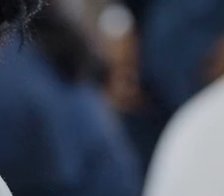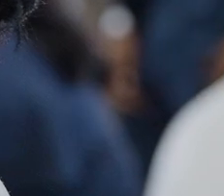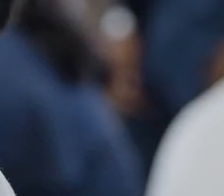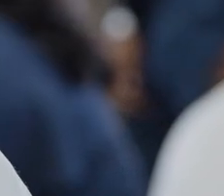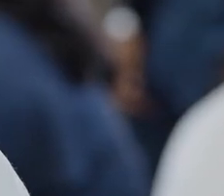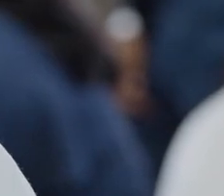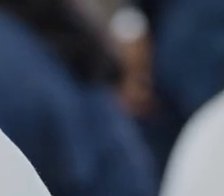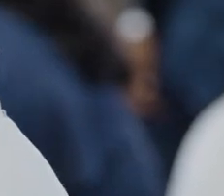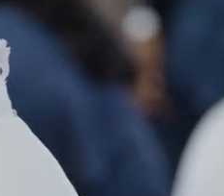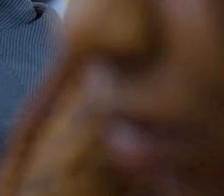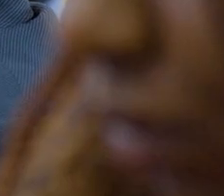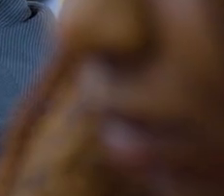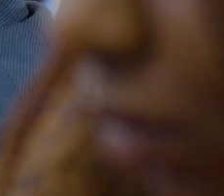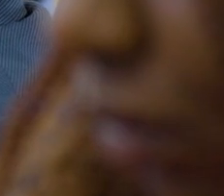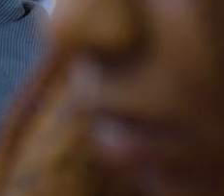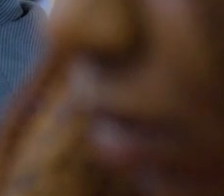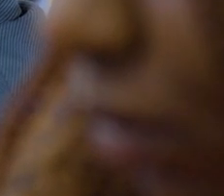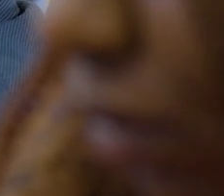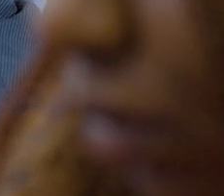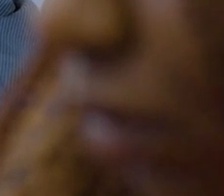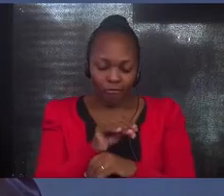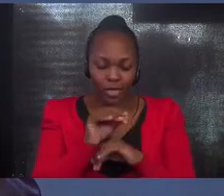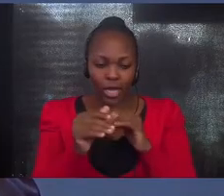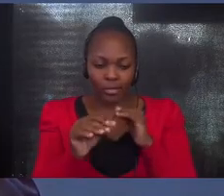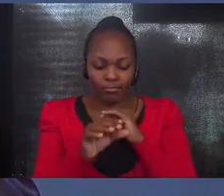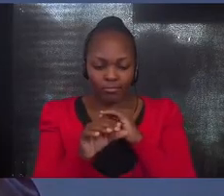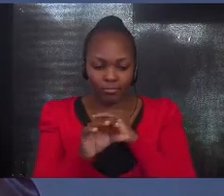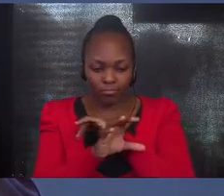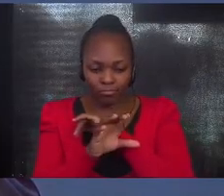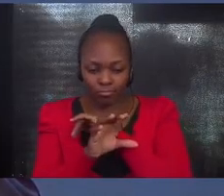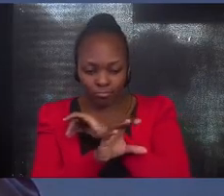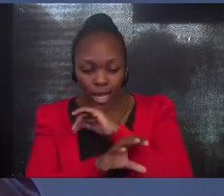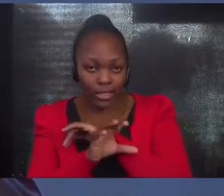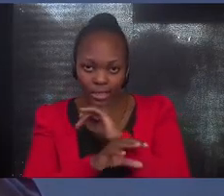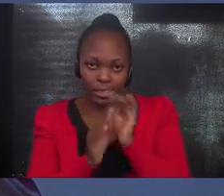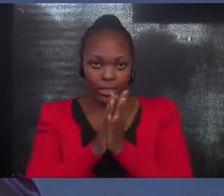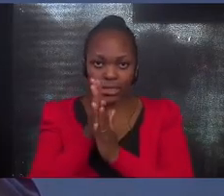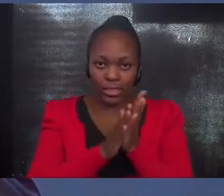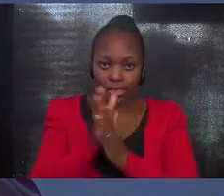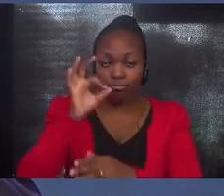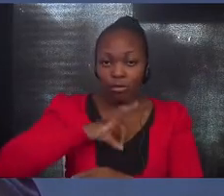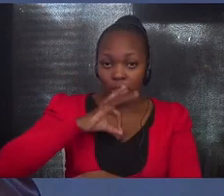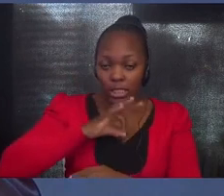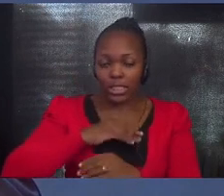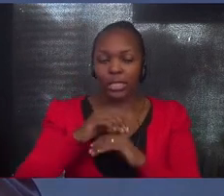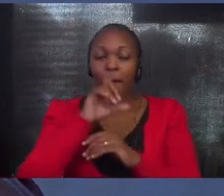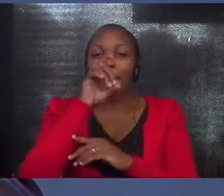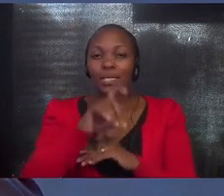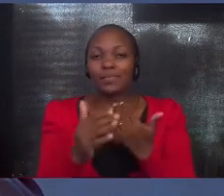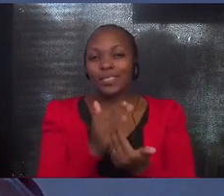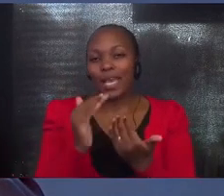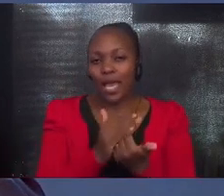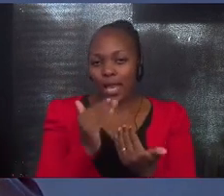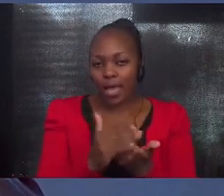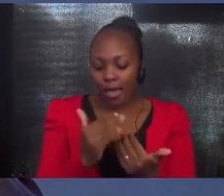Africa's interests, the countries of our continent interests, must be taken care of